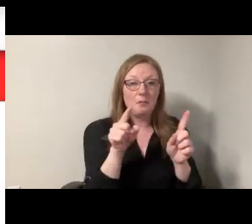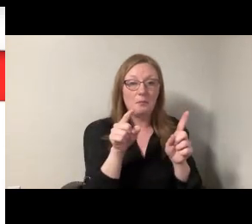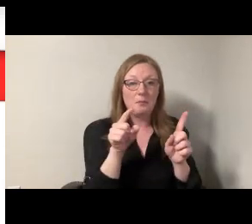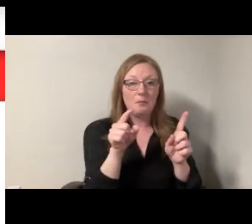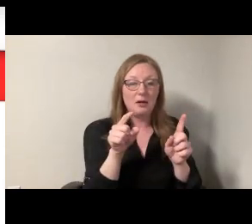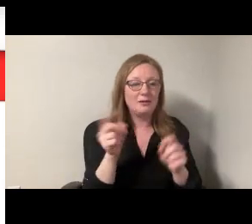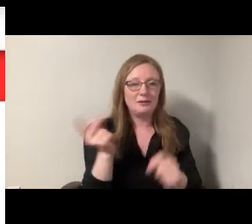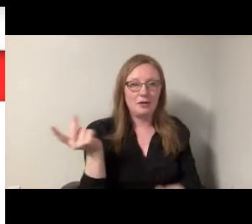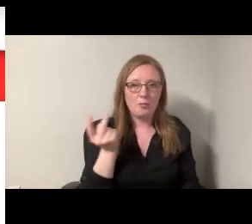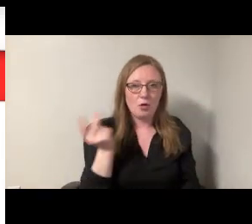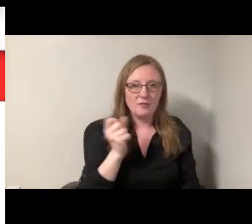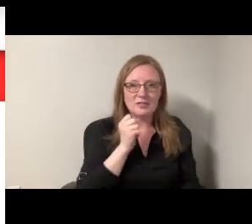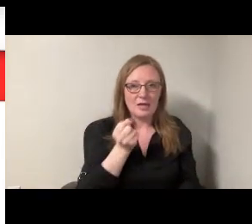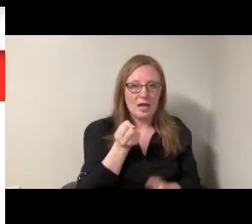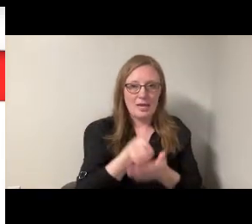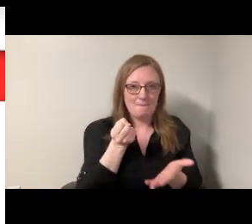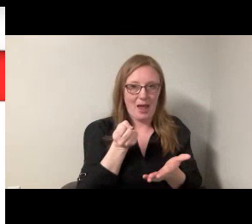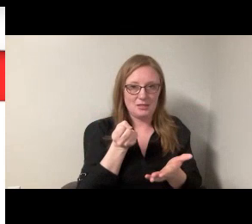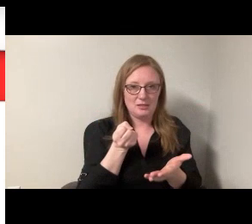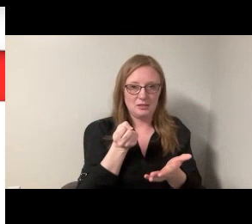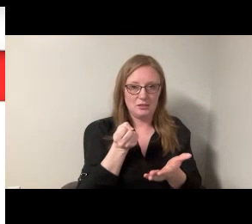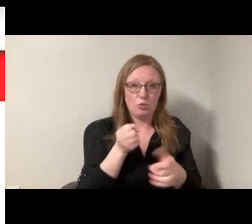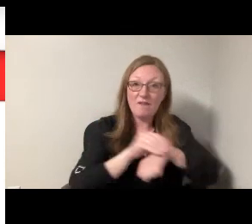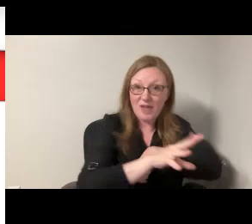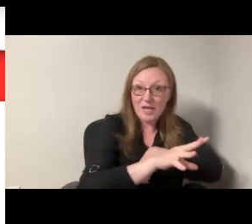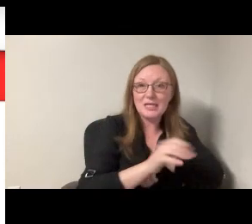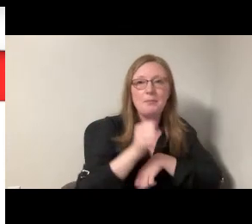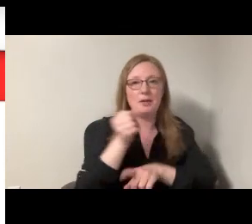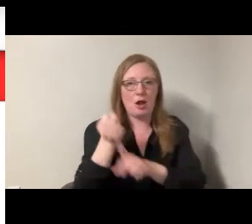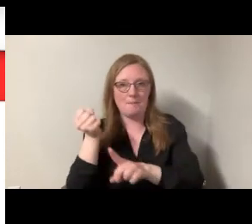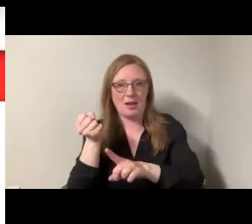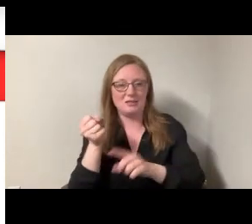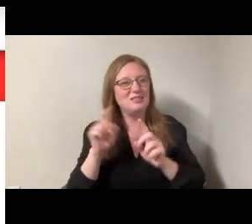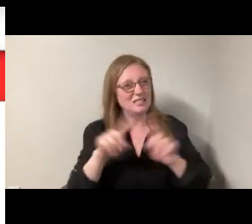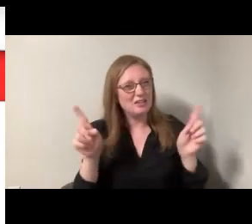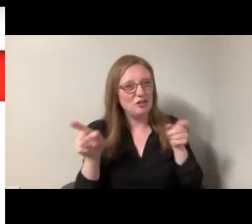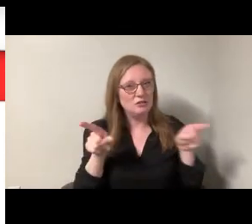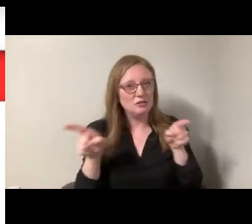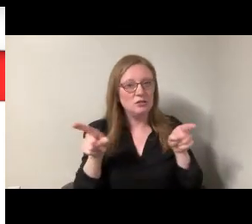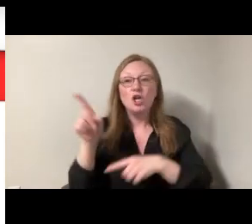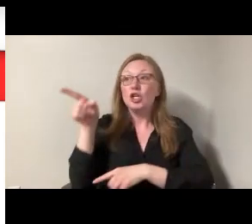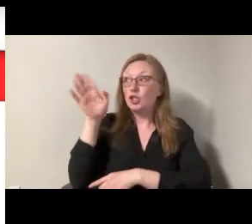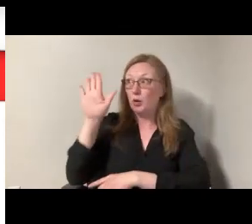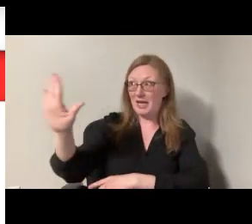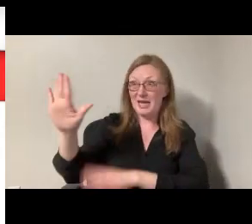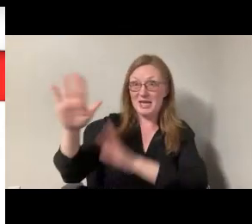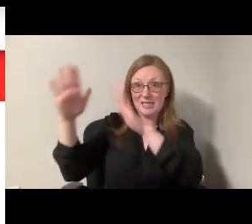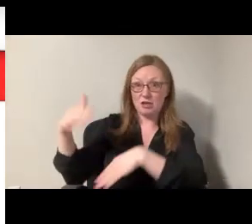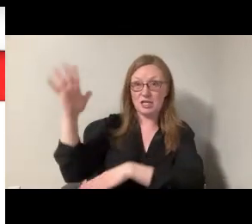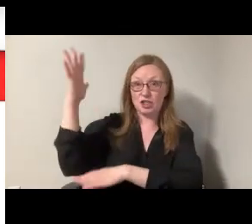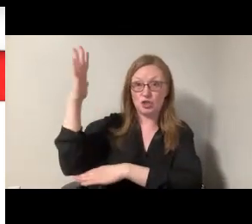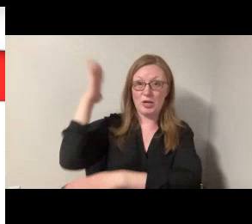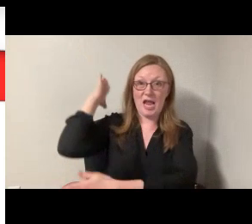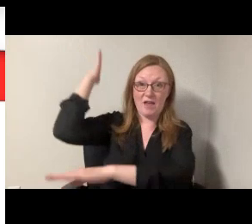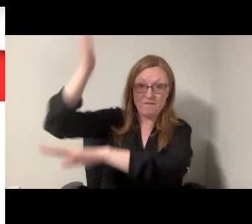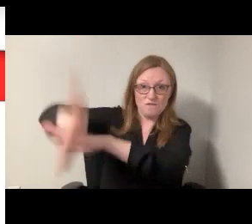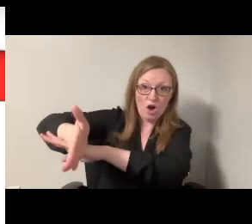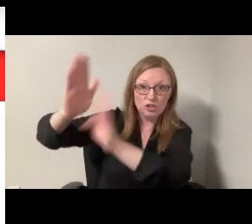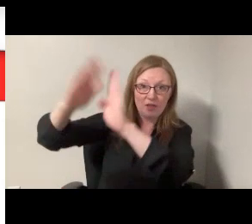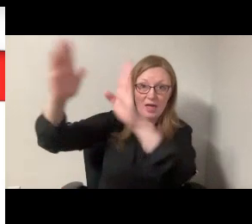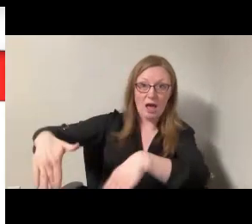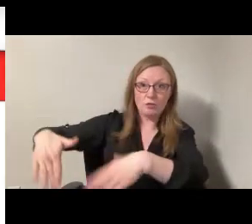neither one of us has been impacted. But if a tree falls on Dennis' house, suddenly he's been impacted. So that's the difference. There's actually damage